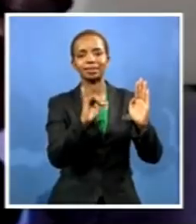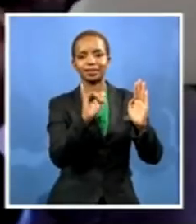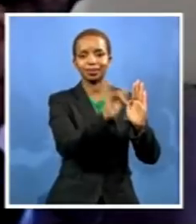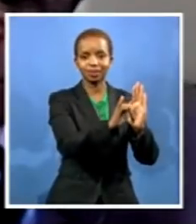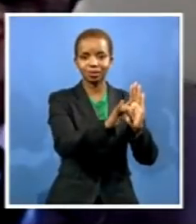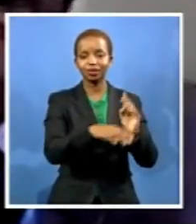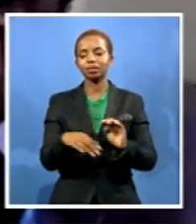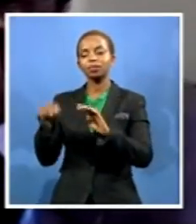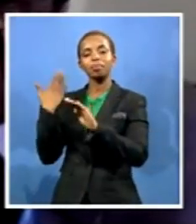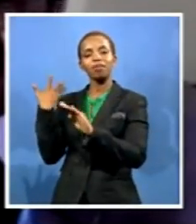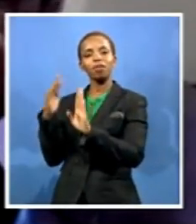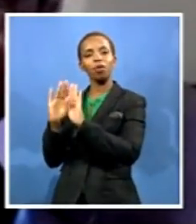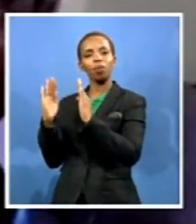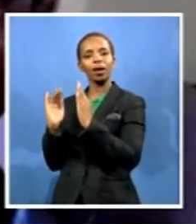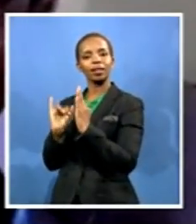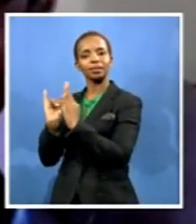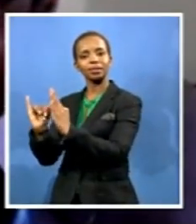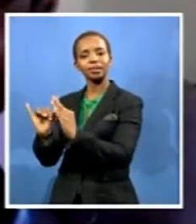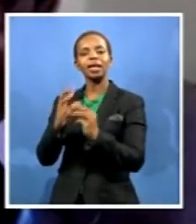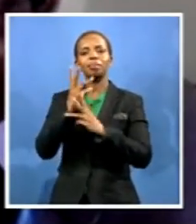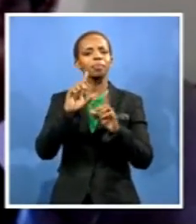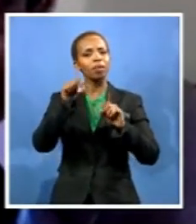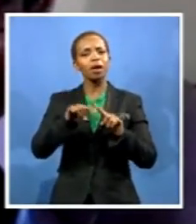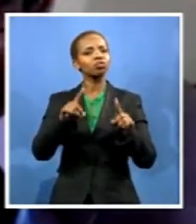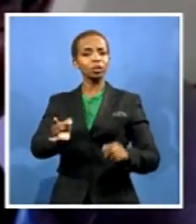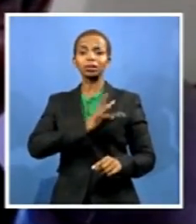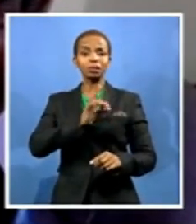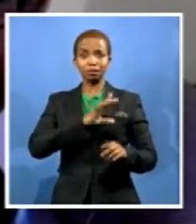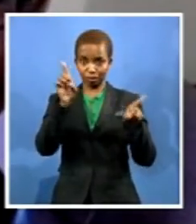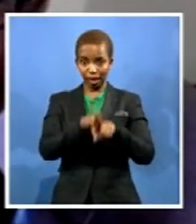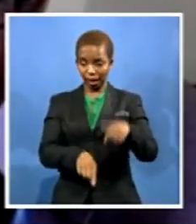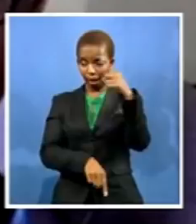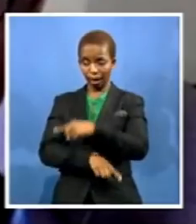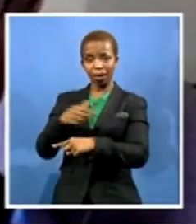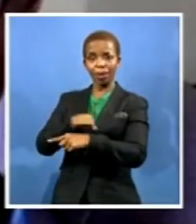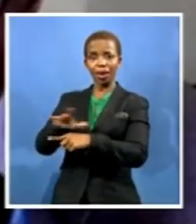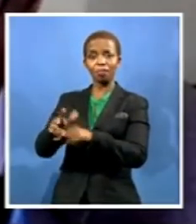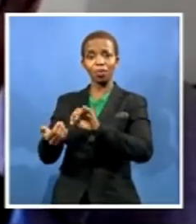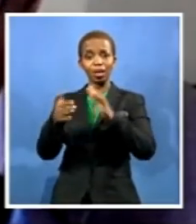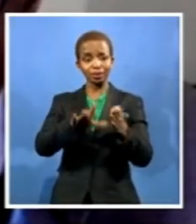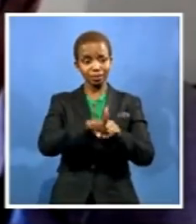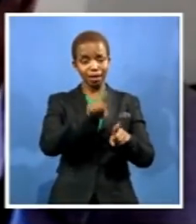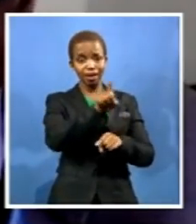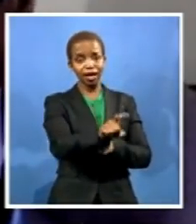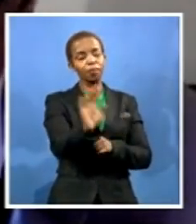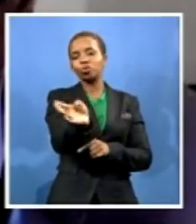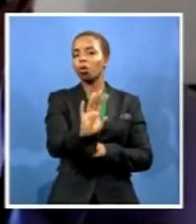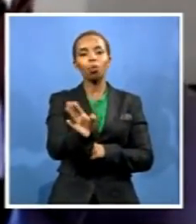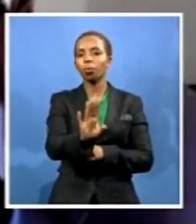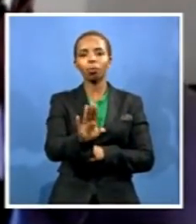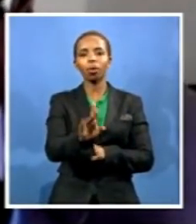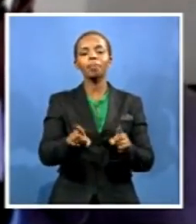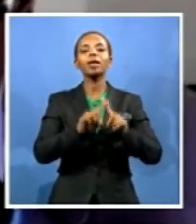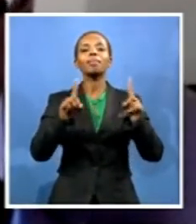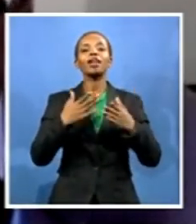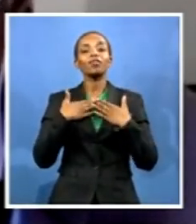going to happen in those situations. For me in particular, and in Ghana especially, I think that has worked to a